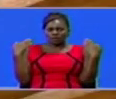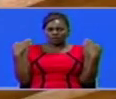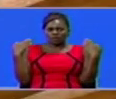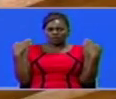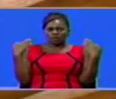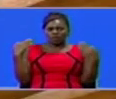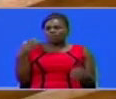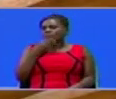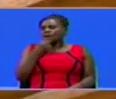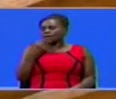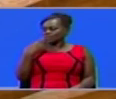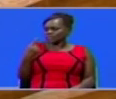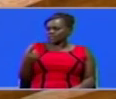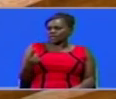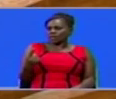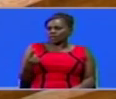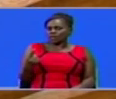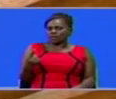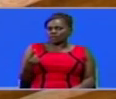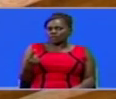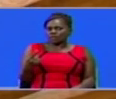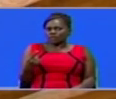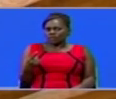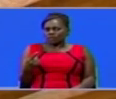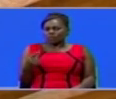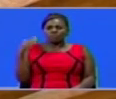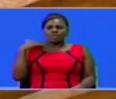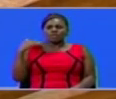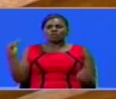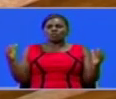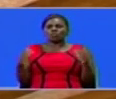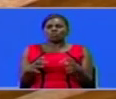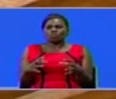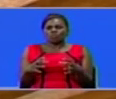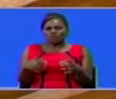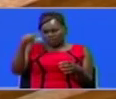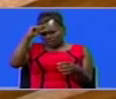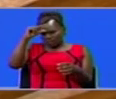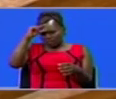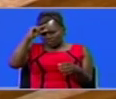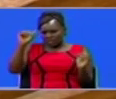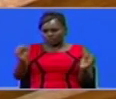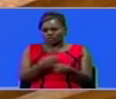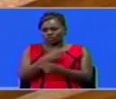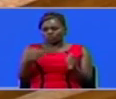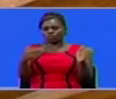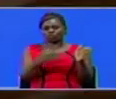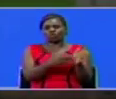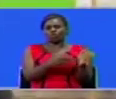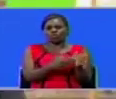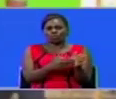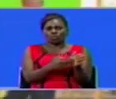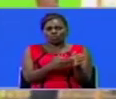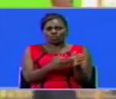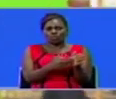The middle-aged man says he has been immobilized by a militia-like group of herders the government seems unable to stop.